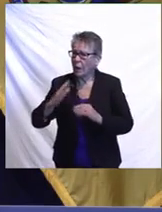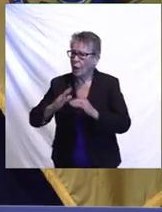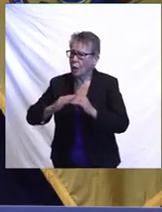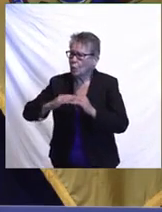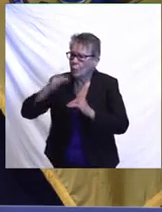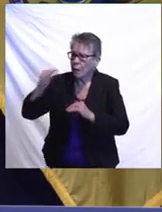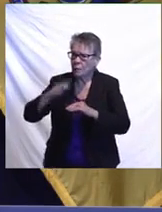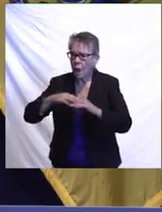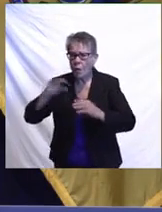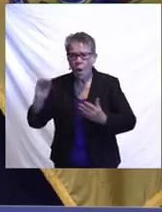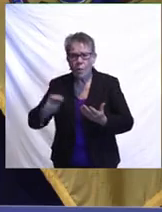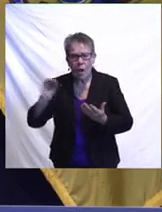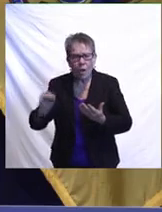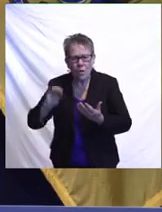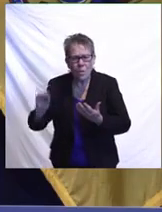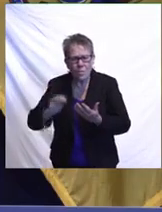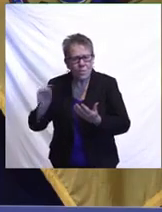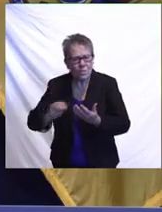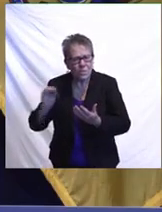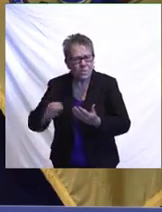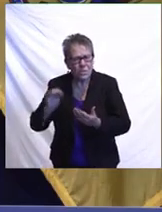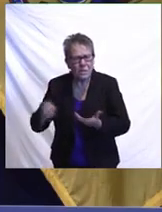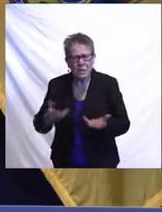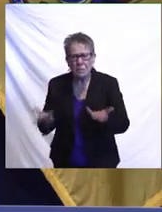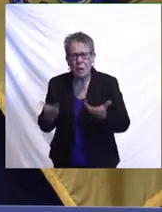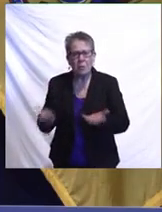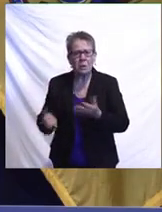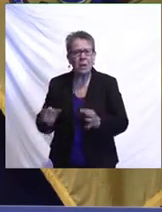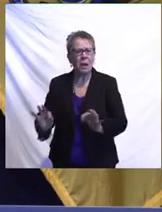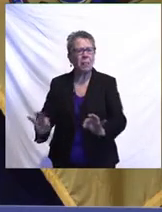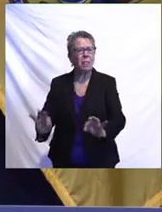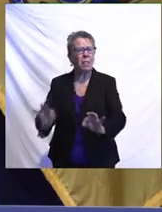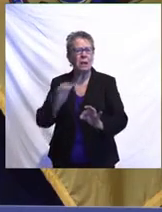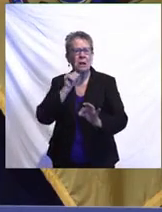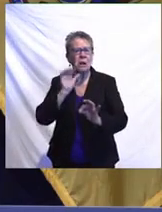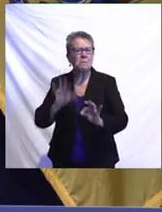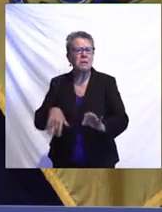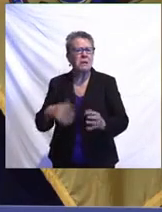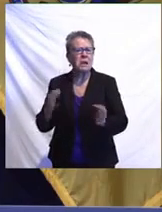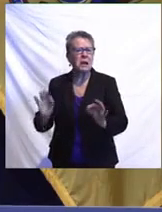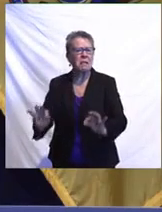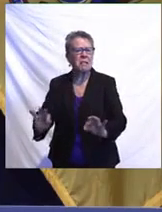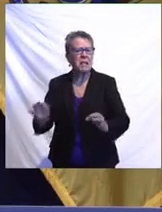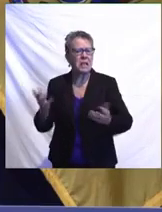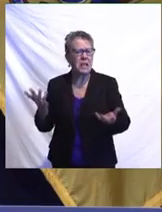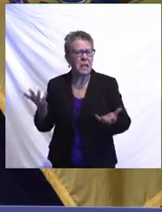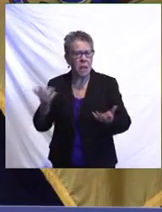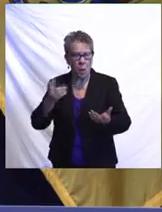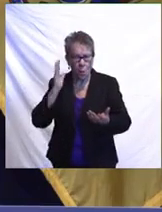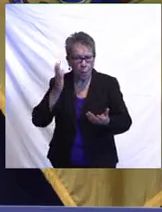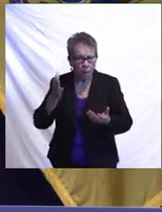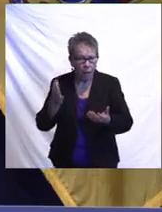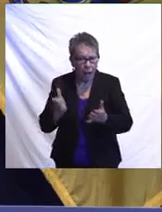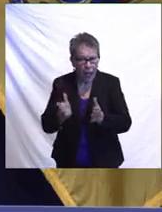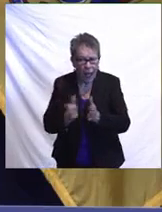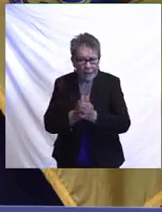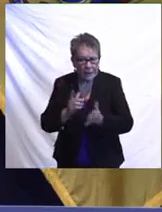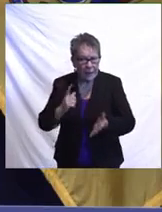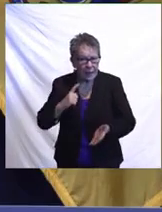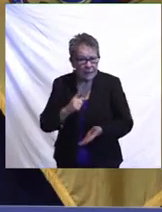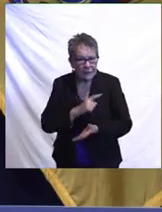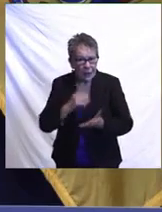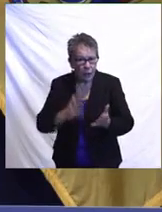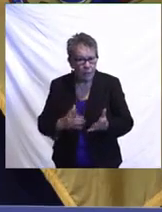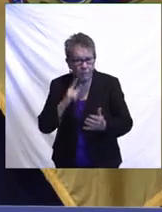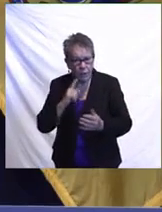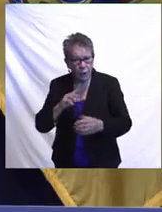ask you if Omicron changes your thinking on if you will ask the legislature for a 6-month extension of any of your pandemic powers, as